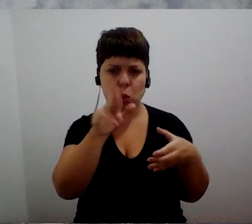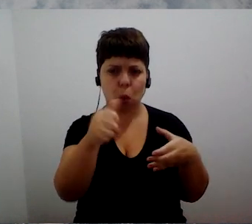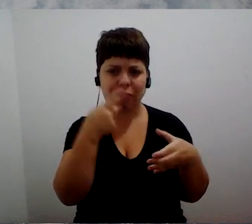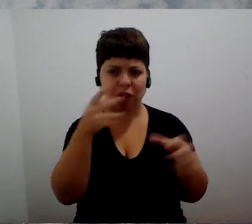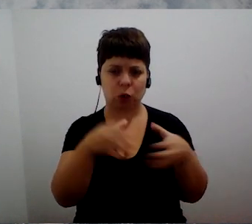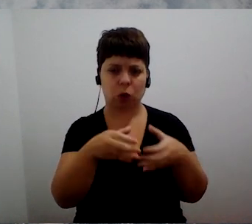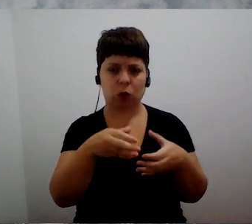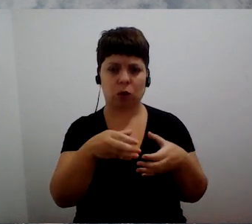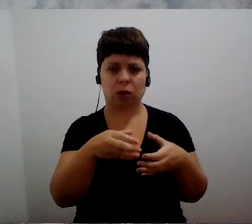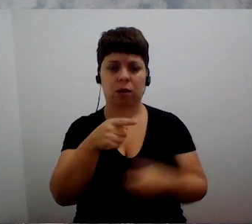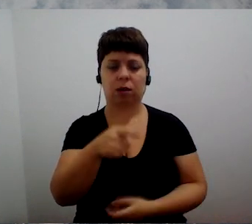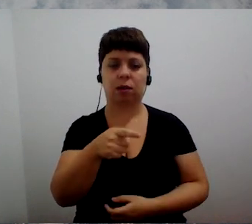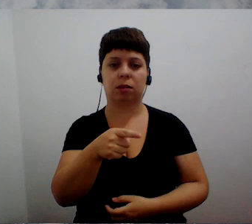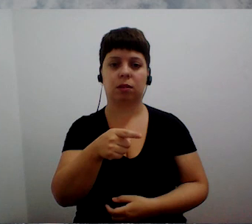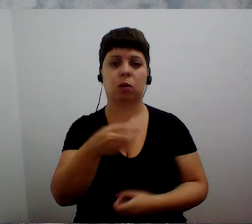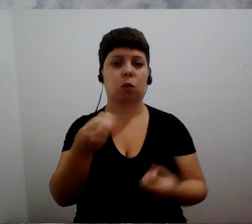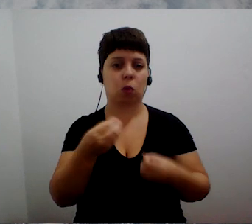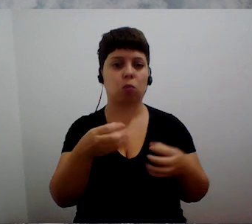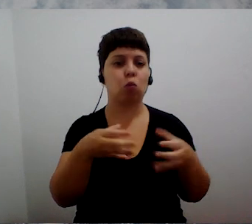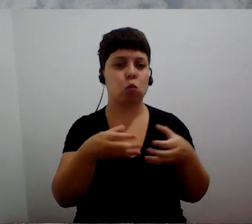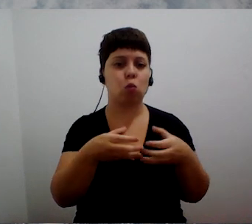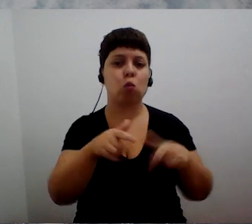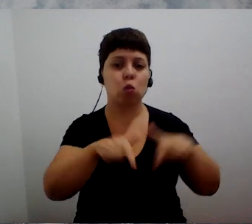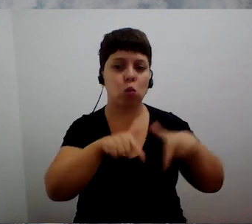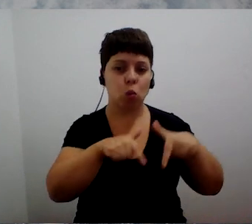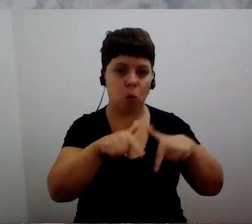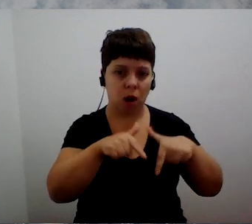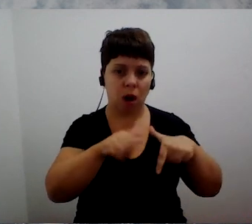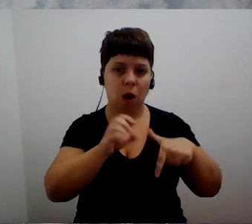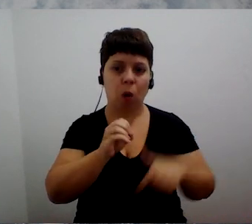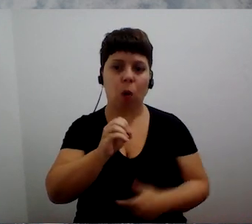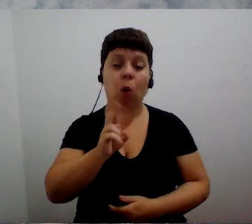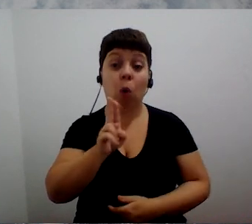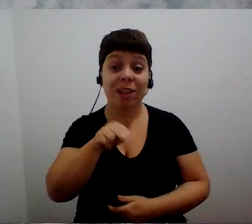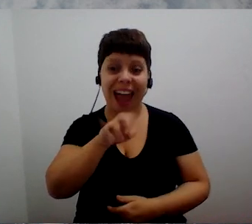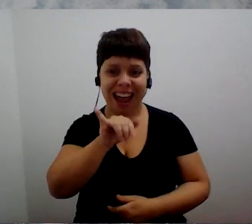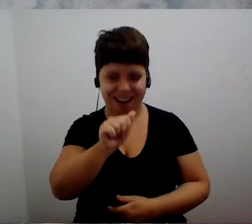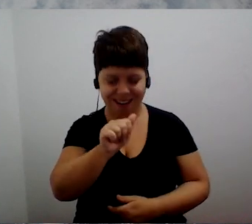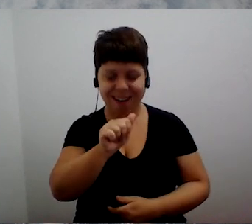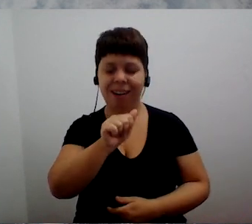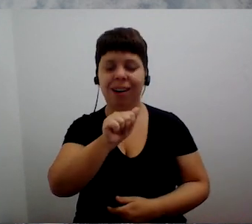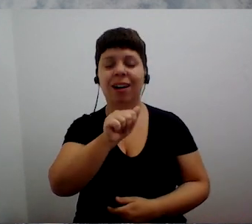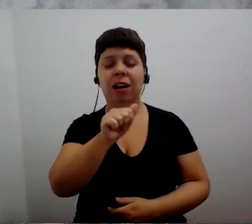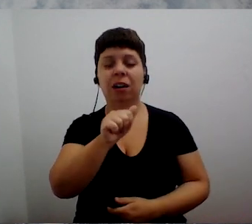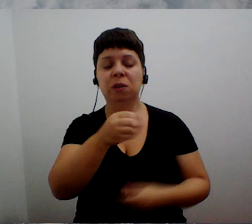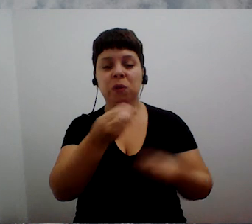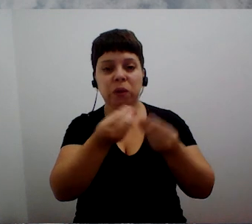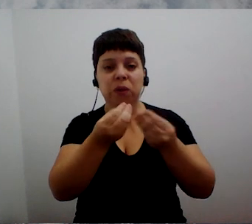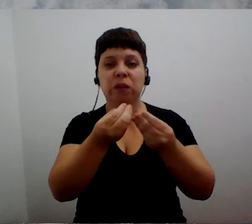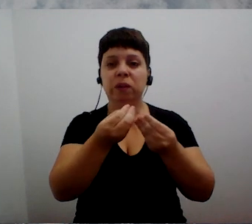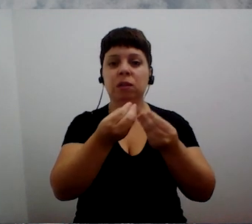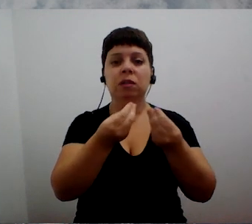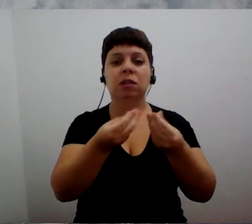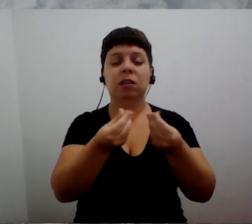by UNEA. And you, Professor Tura, you just mentioned the work of the ad hoc working group that was put down